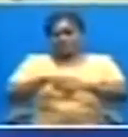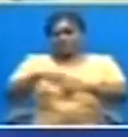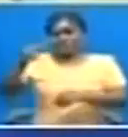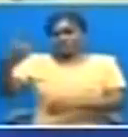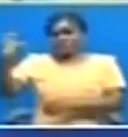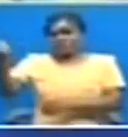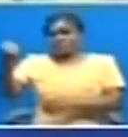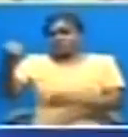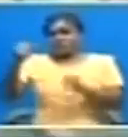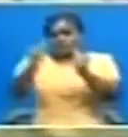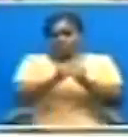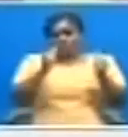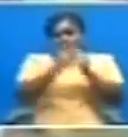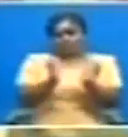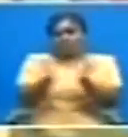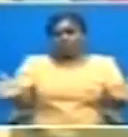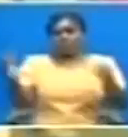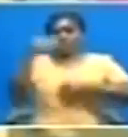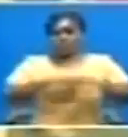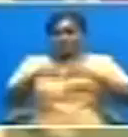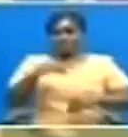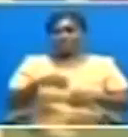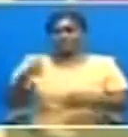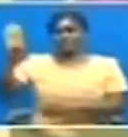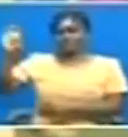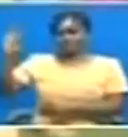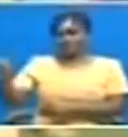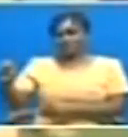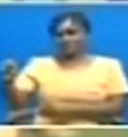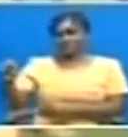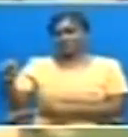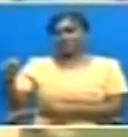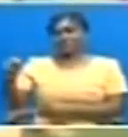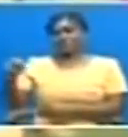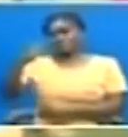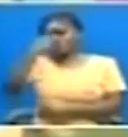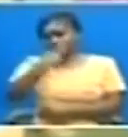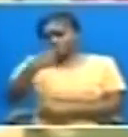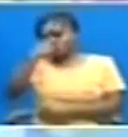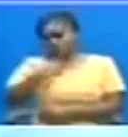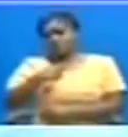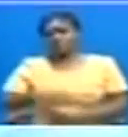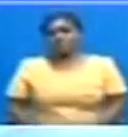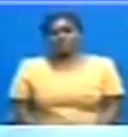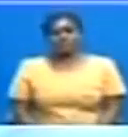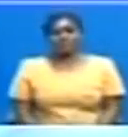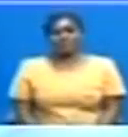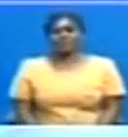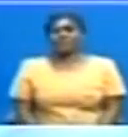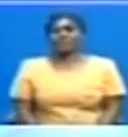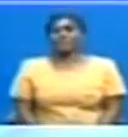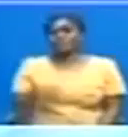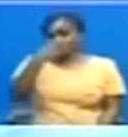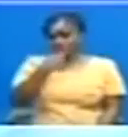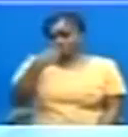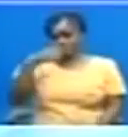October 25th general election. Ben Kitili, KTN News, Dar es Salaam, Tanzania. Let's stay in